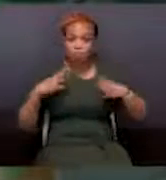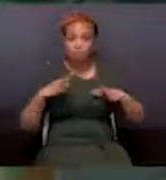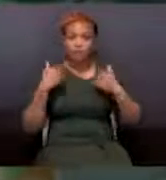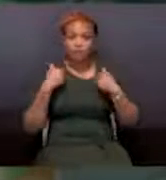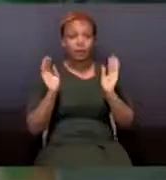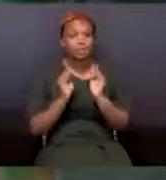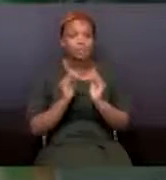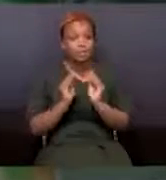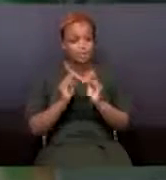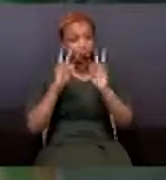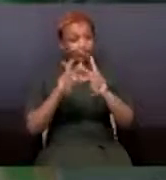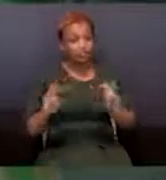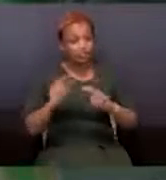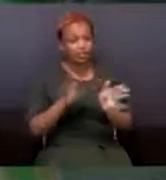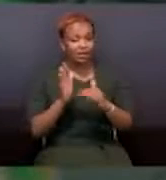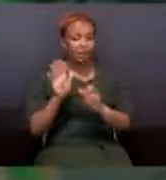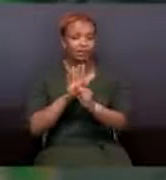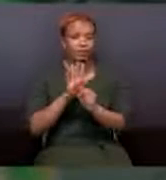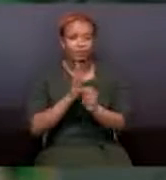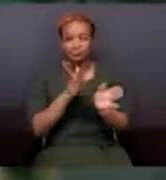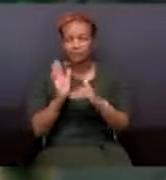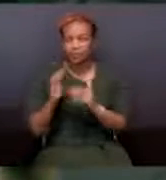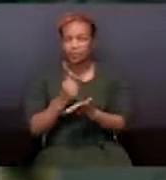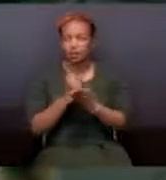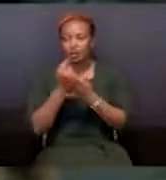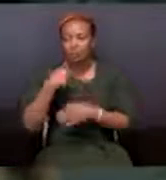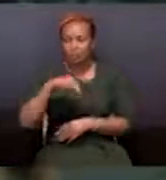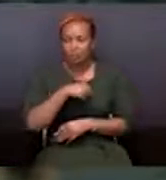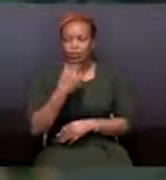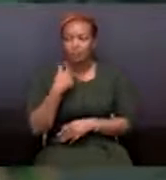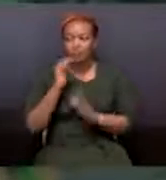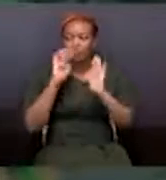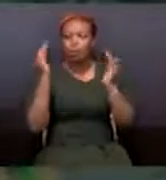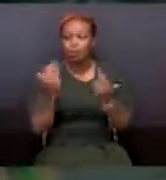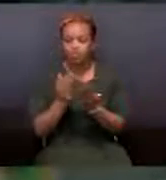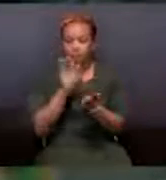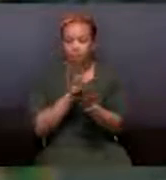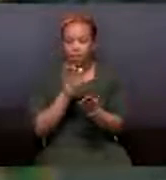A lot of opportunities are available to help us put the world back to where it was before COVID-19.